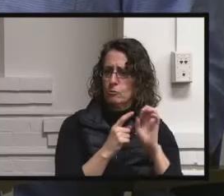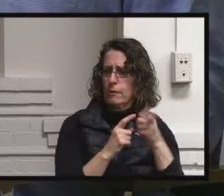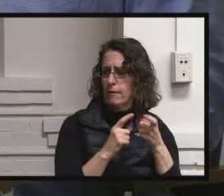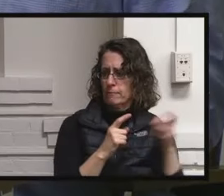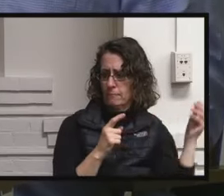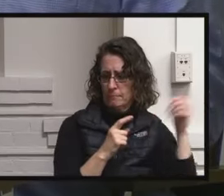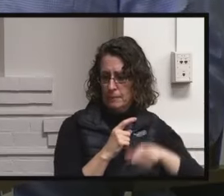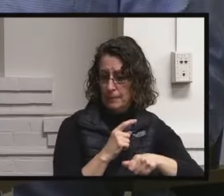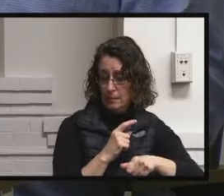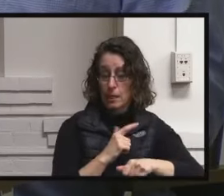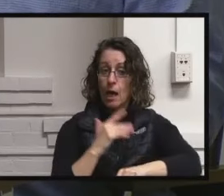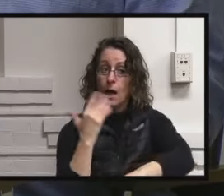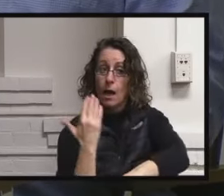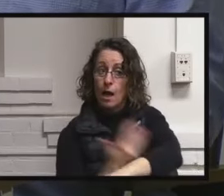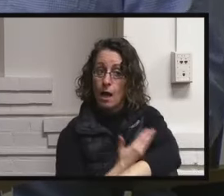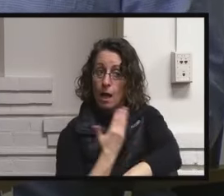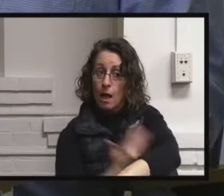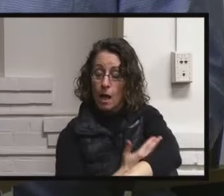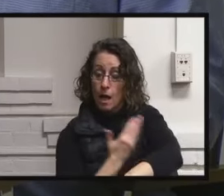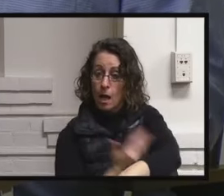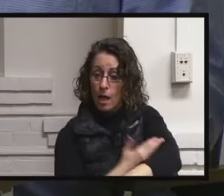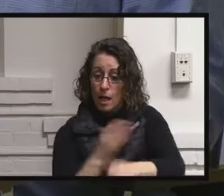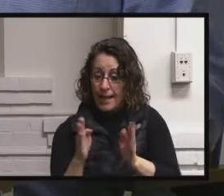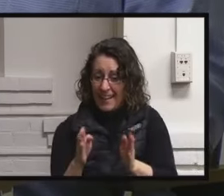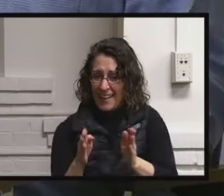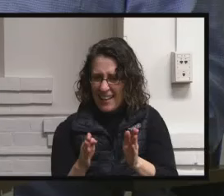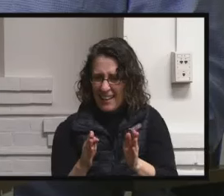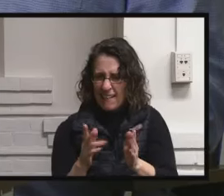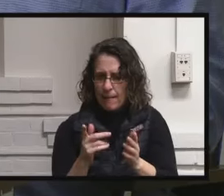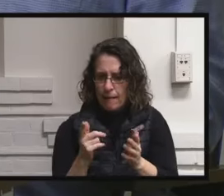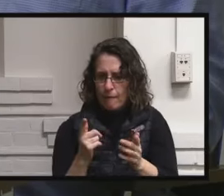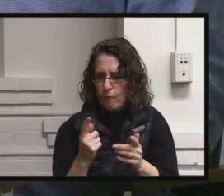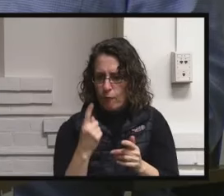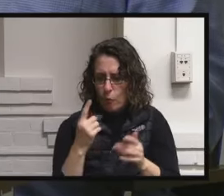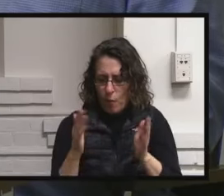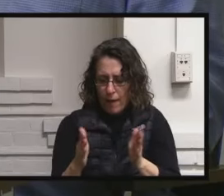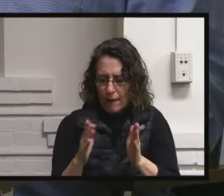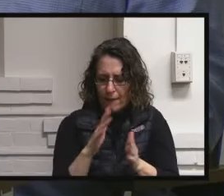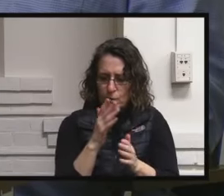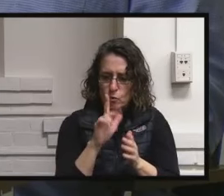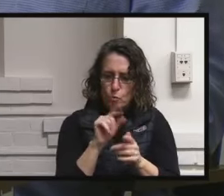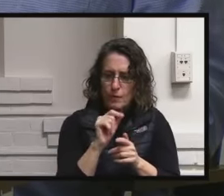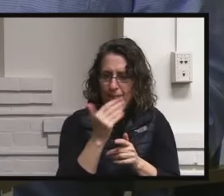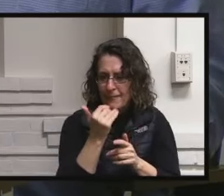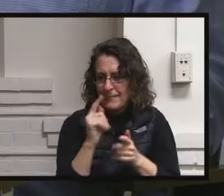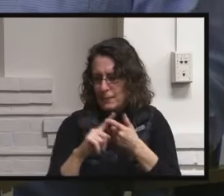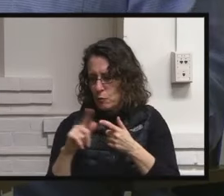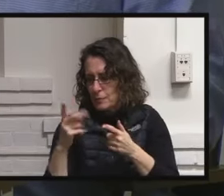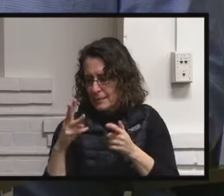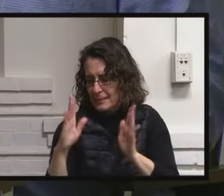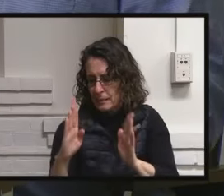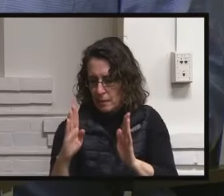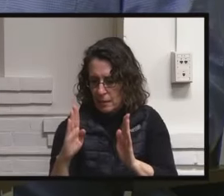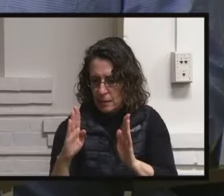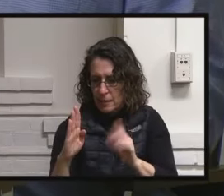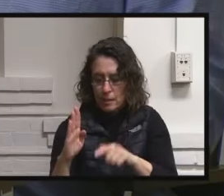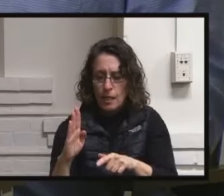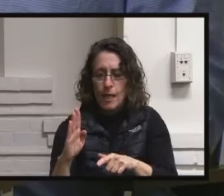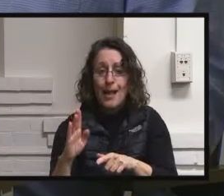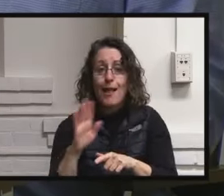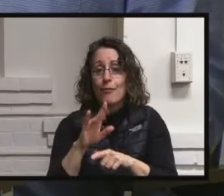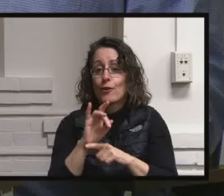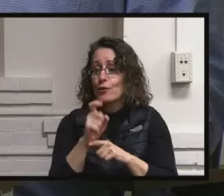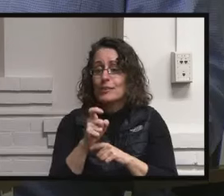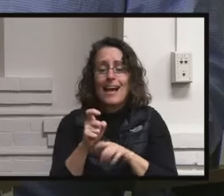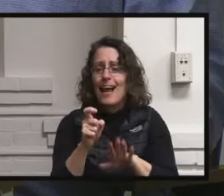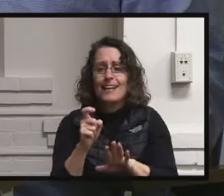the improvements constructed here in 2016, we would set the value of that property at 35% of